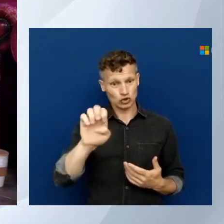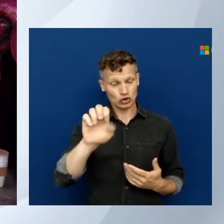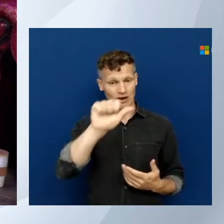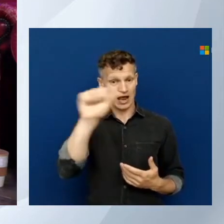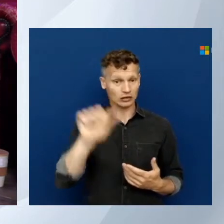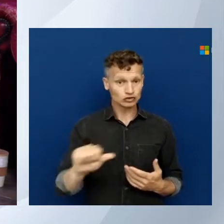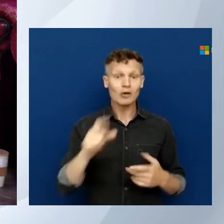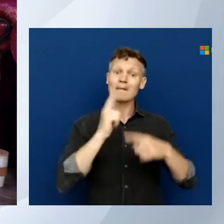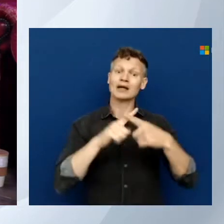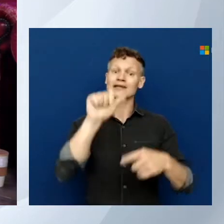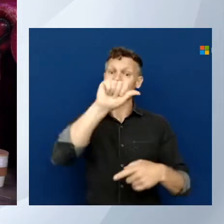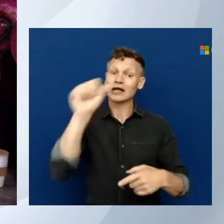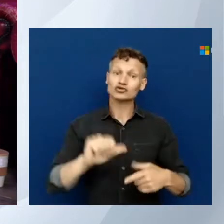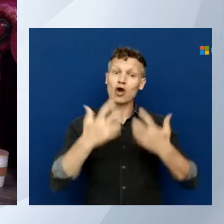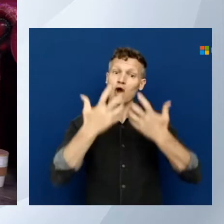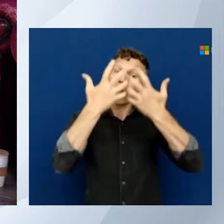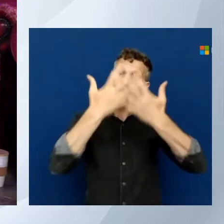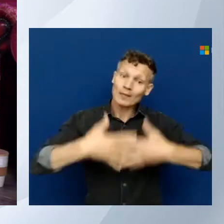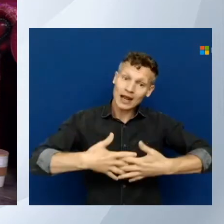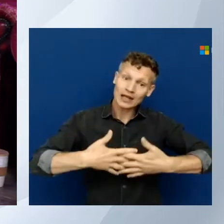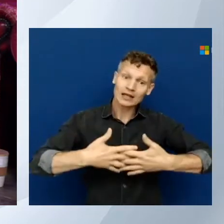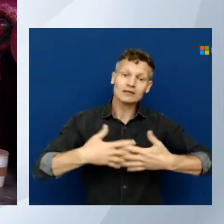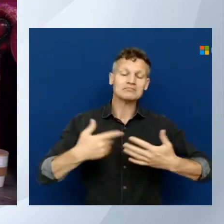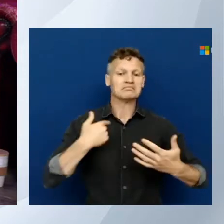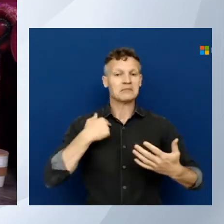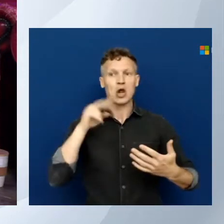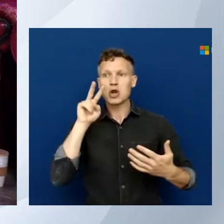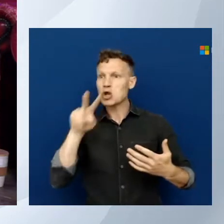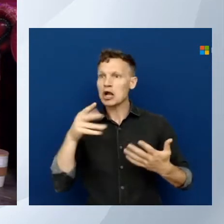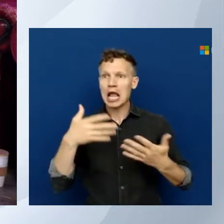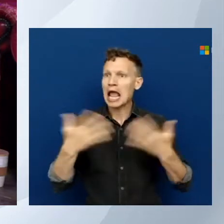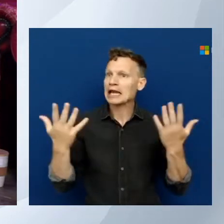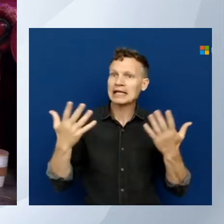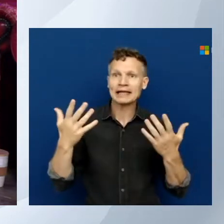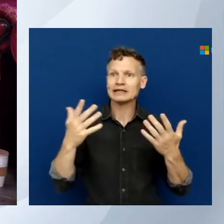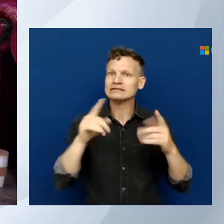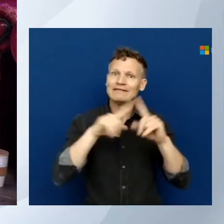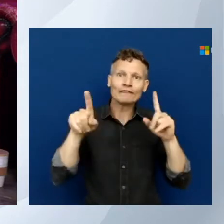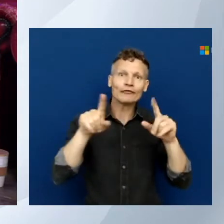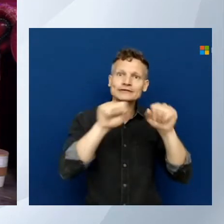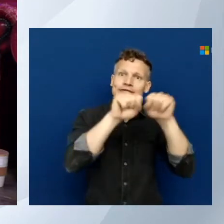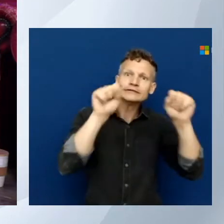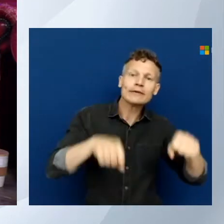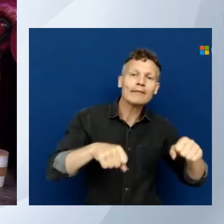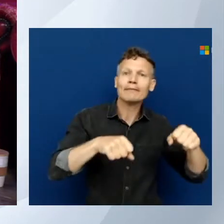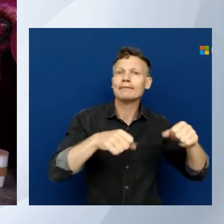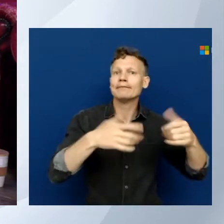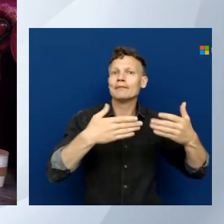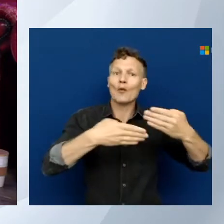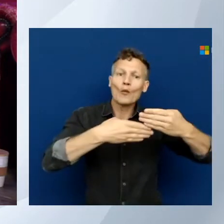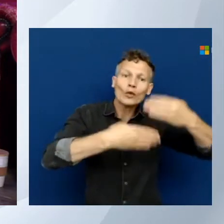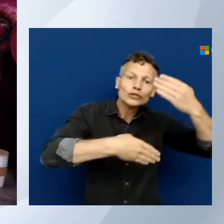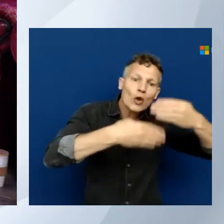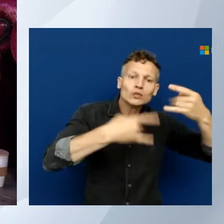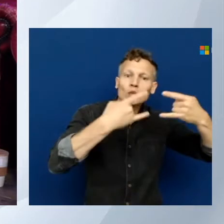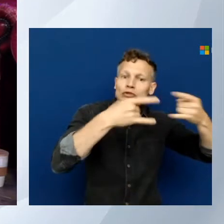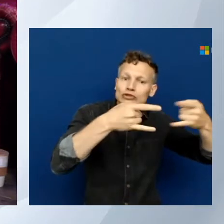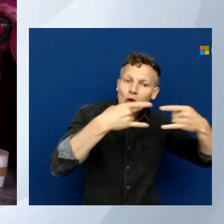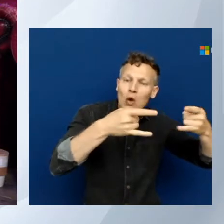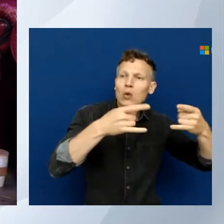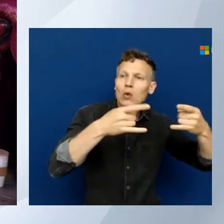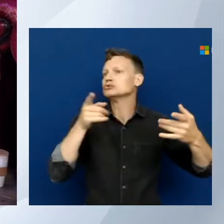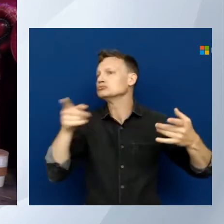Windows and Citrix deployment that I can get my hands on. And I thought it would be nice to share that